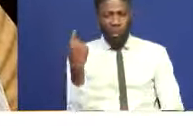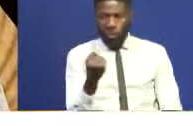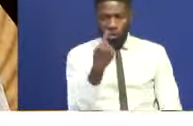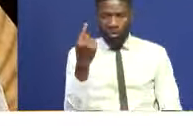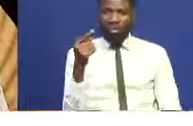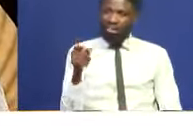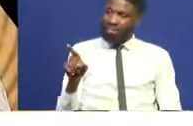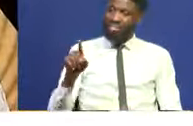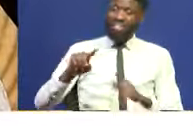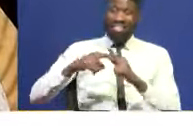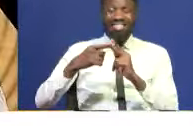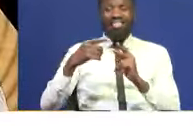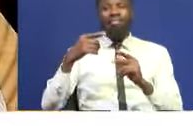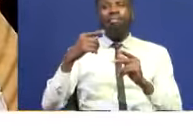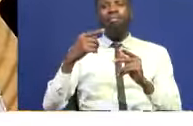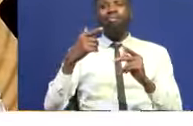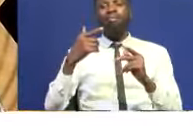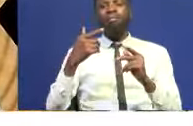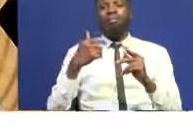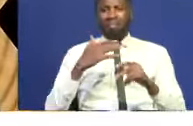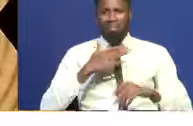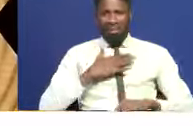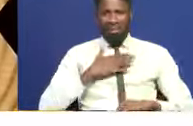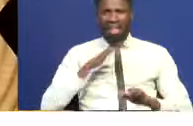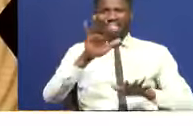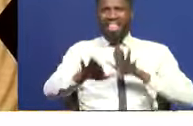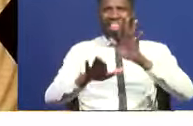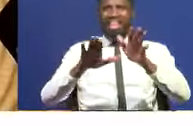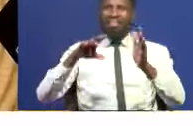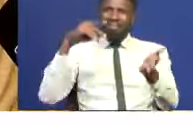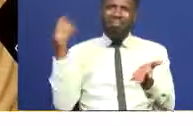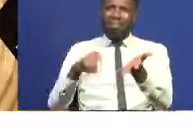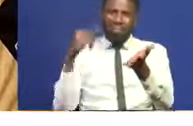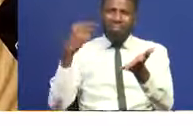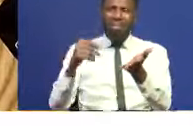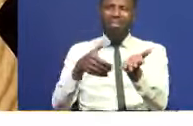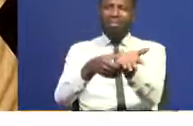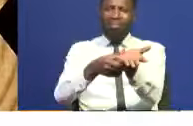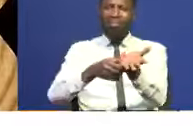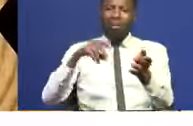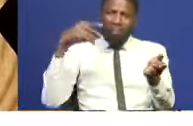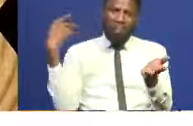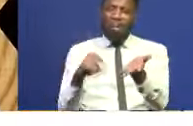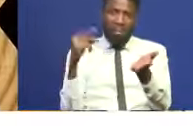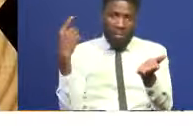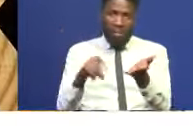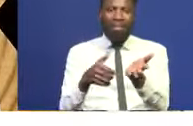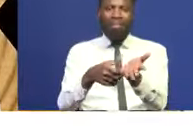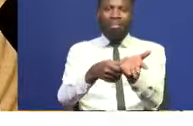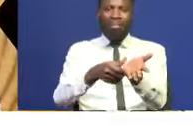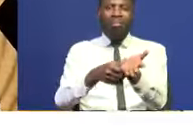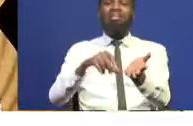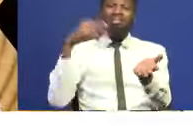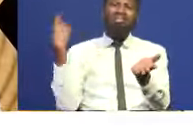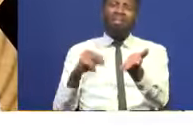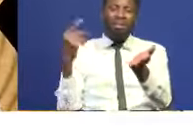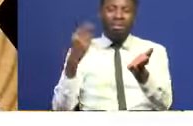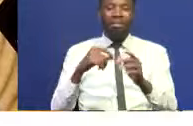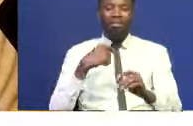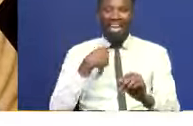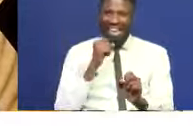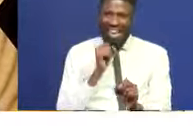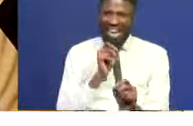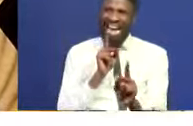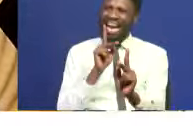And then they started beating my feet. So they would beat me and massage my feet. Beat me and massage my feet. I was screaming so